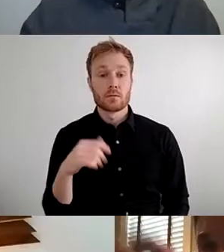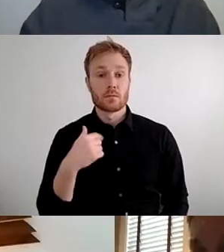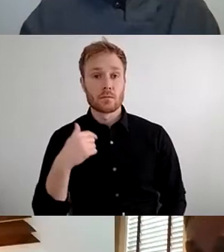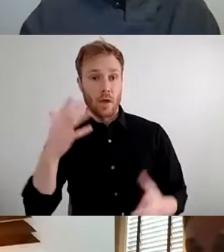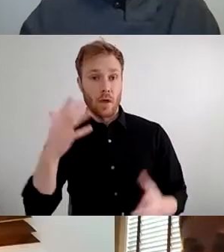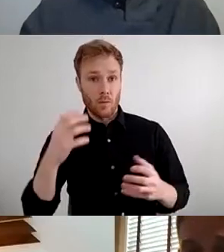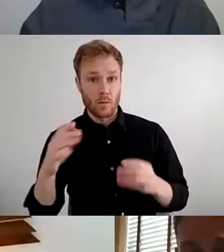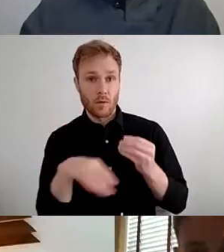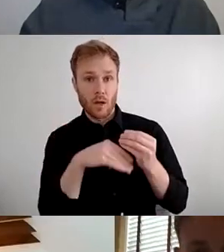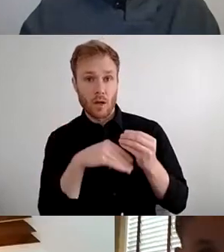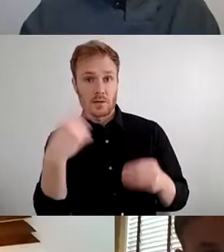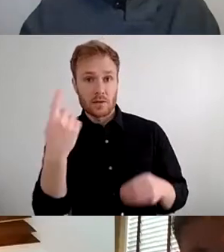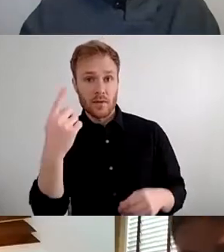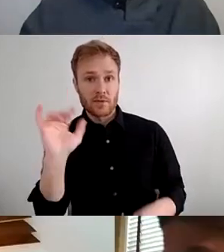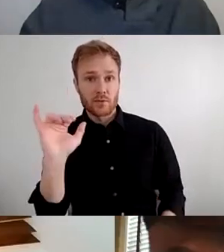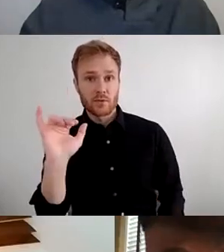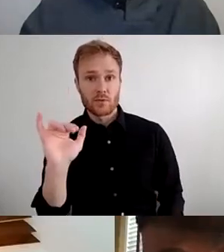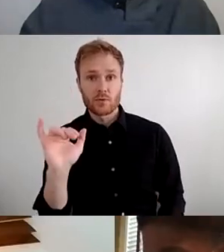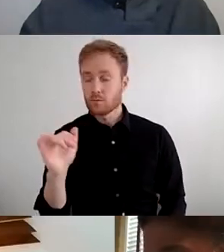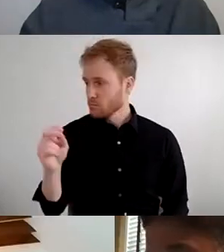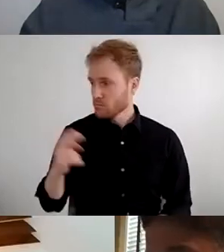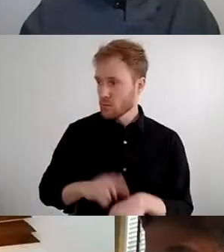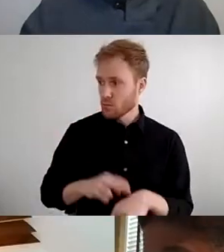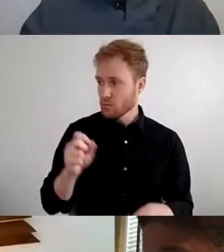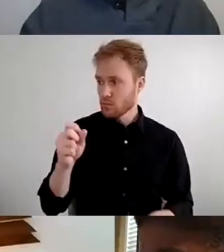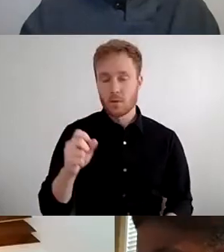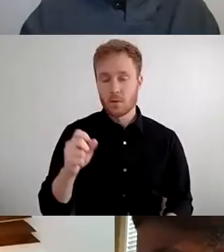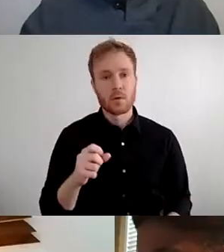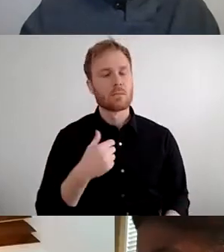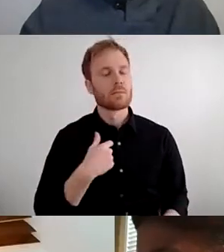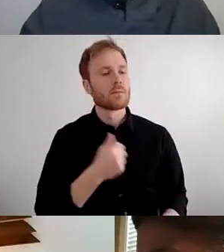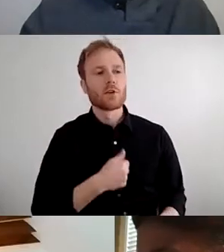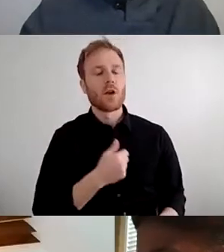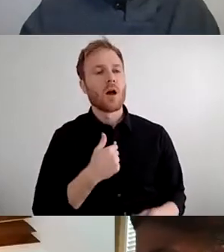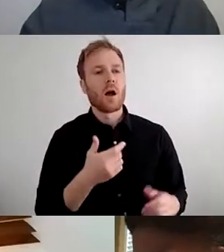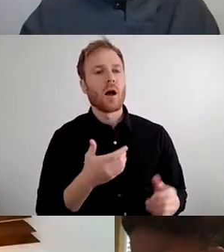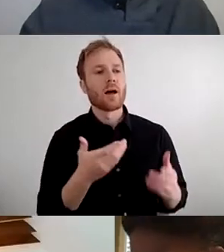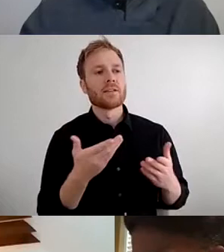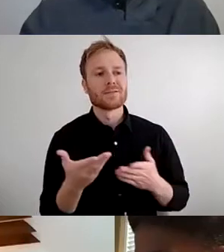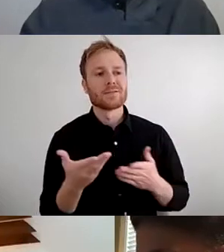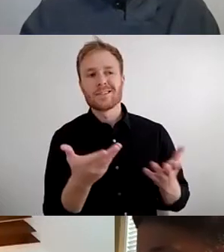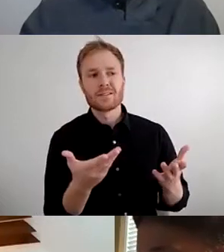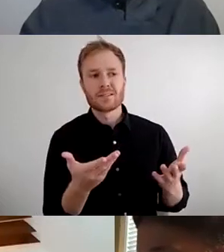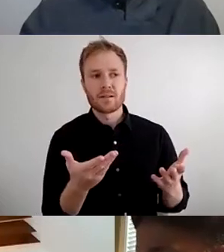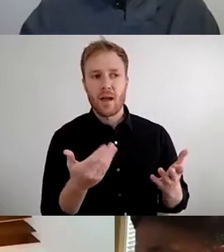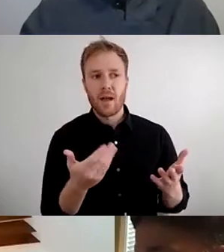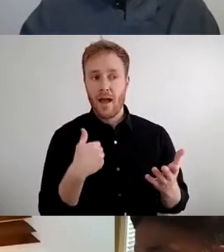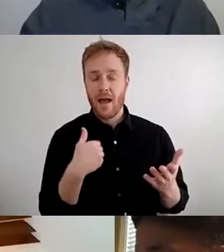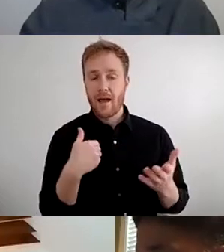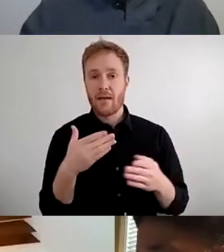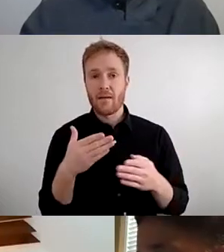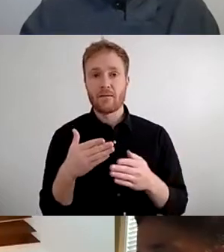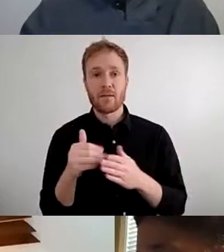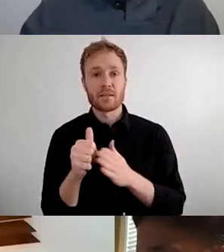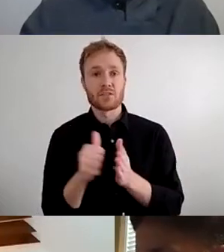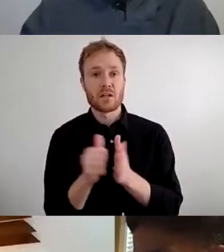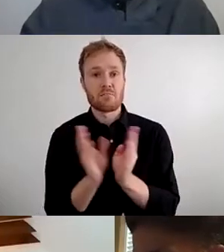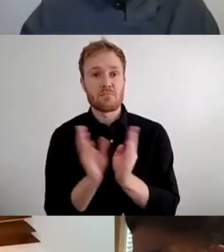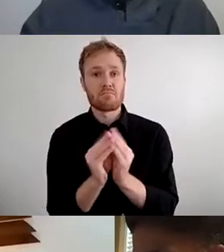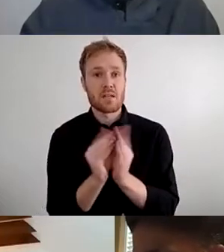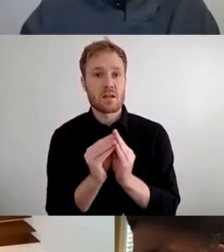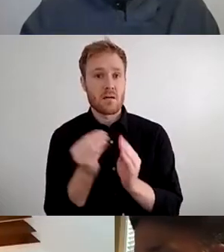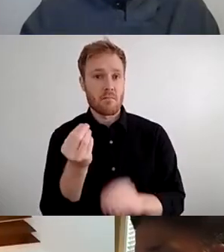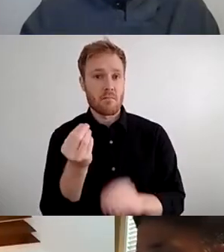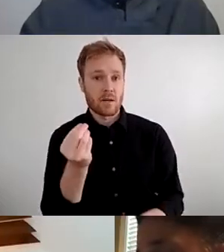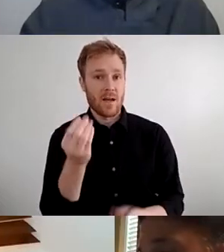Krause? Of course. I'm sorry. I suggested that we, since we're having the post agenda on Monday, that maybe the administration could come on